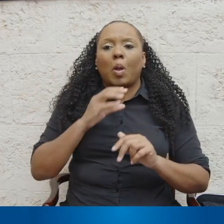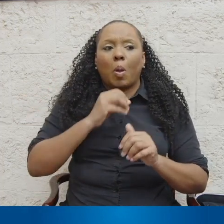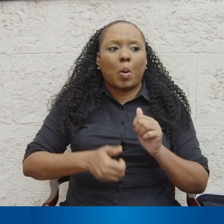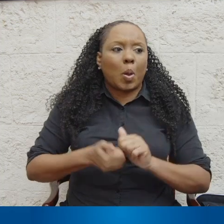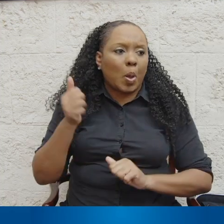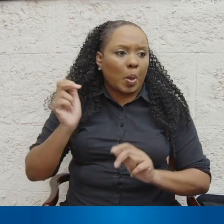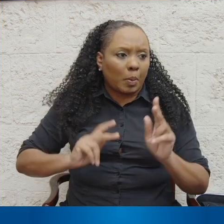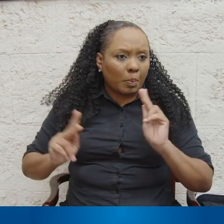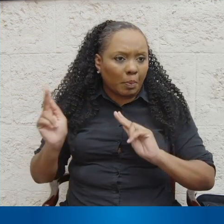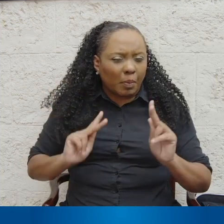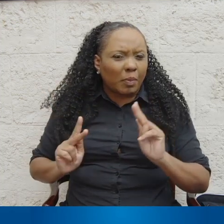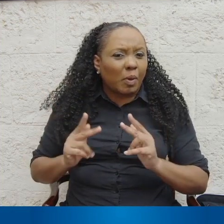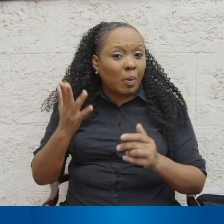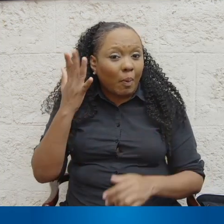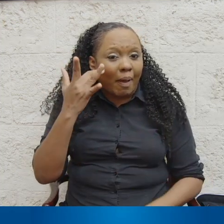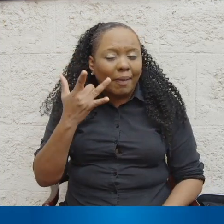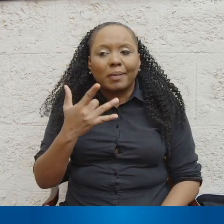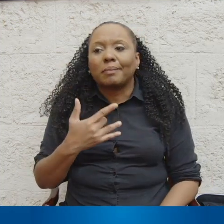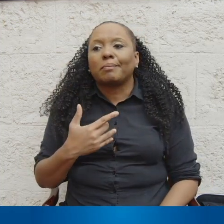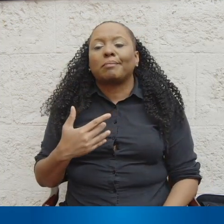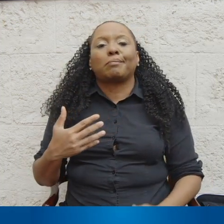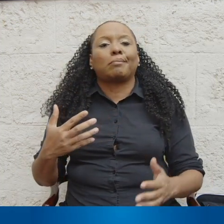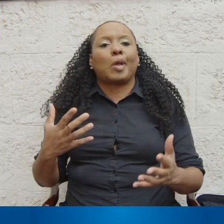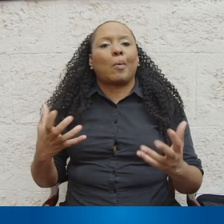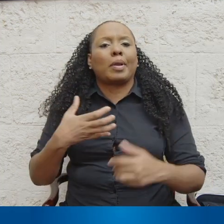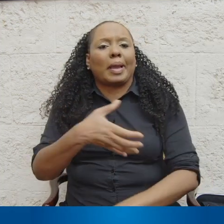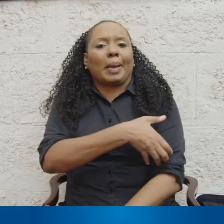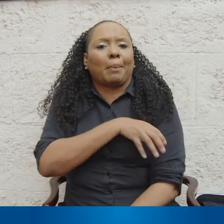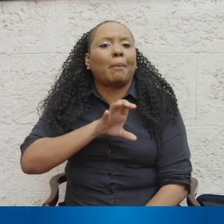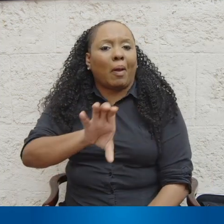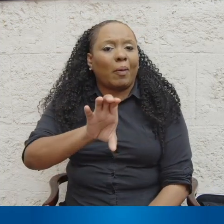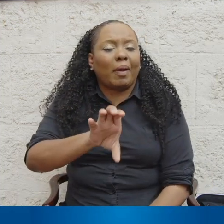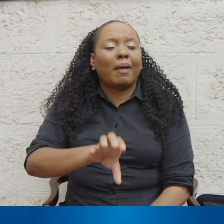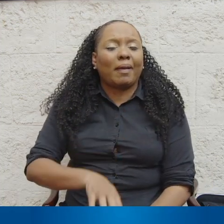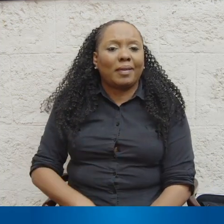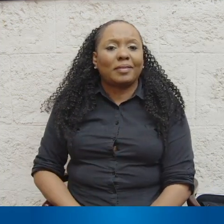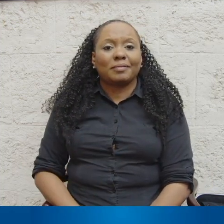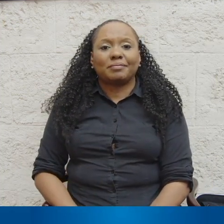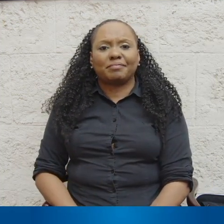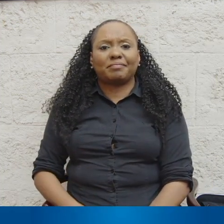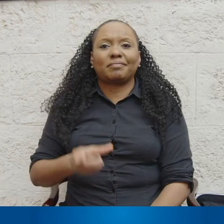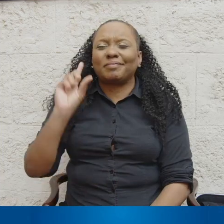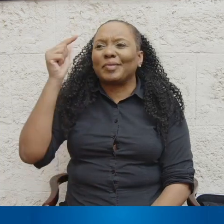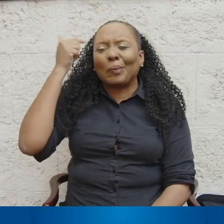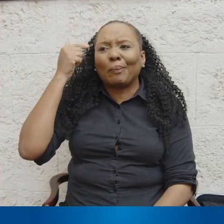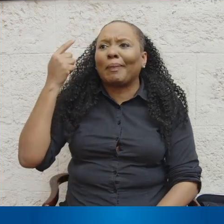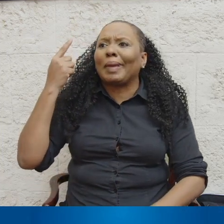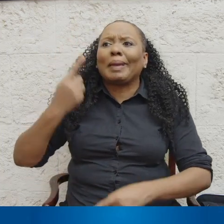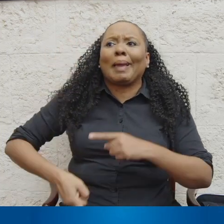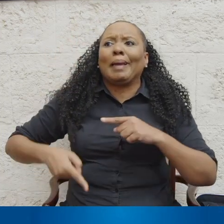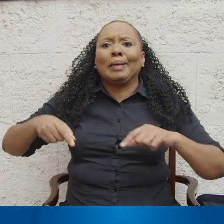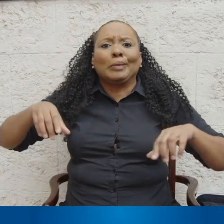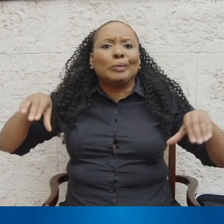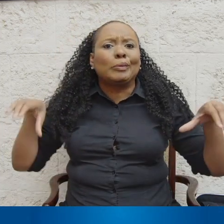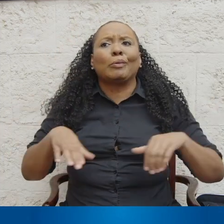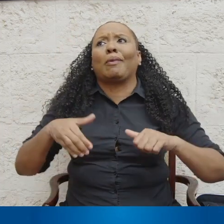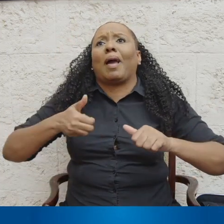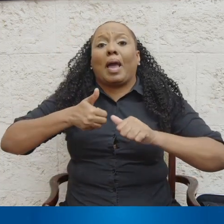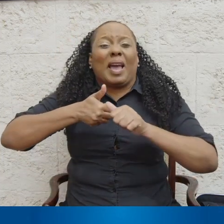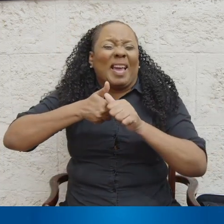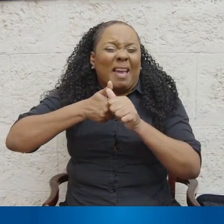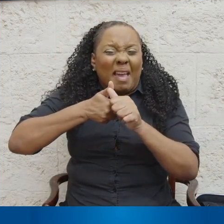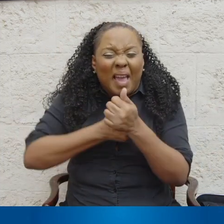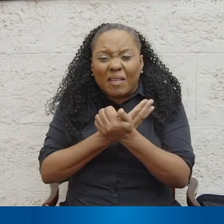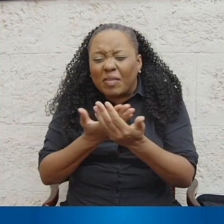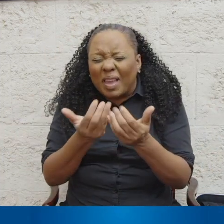process. To empower national federations now, it is impossible for government to do everything as it relates to sports, and